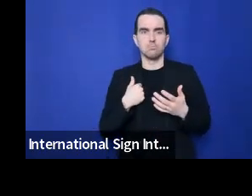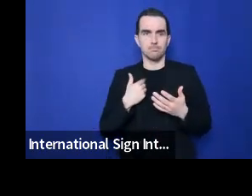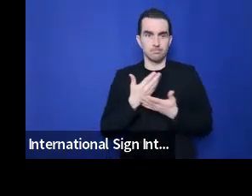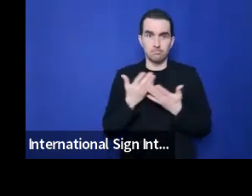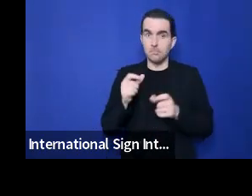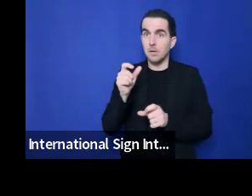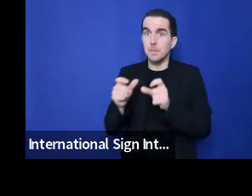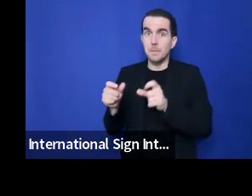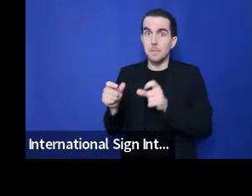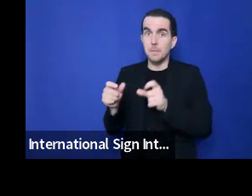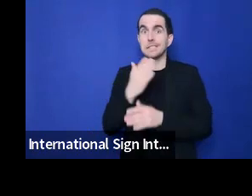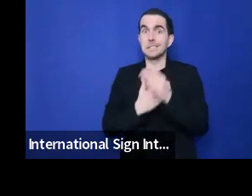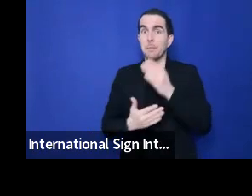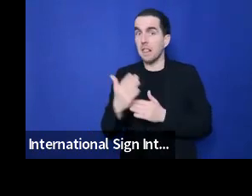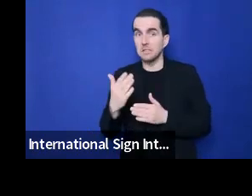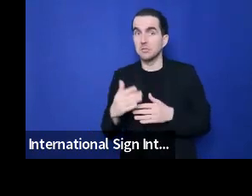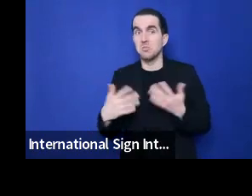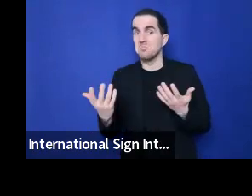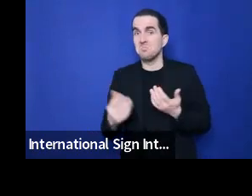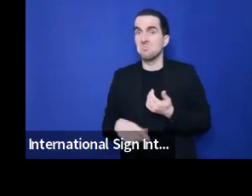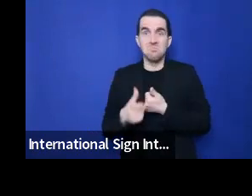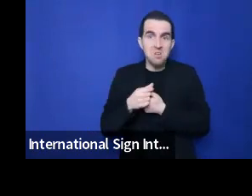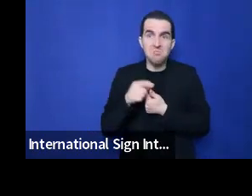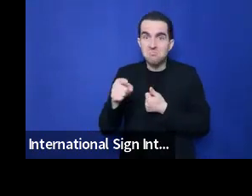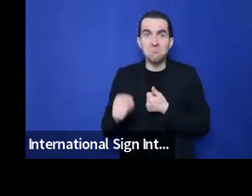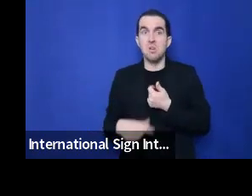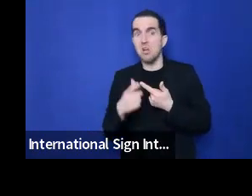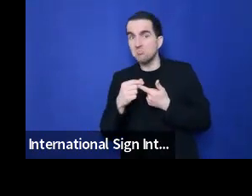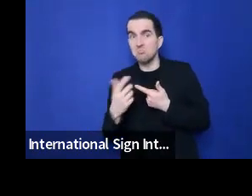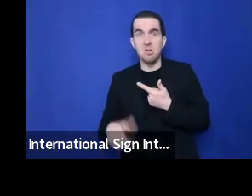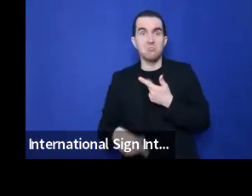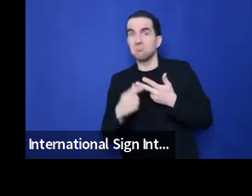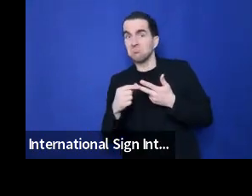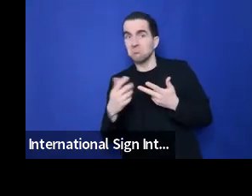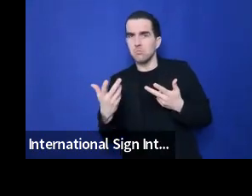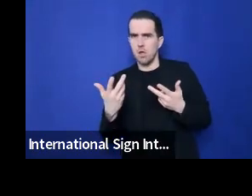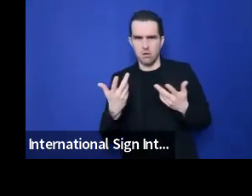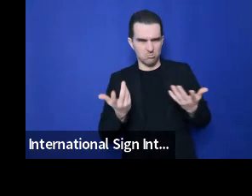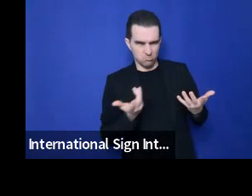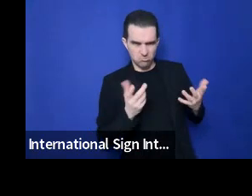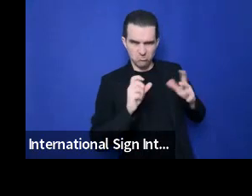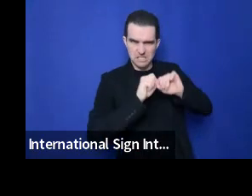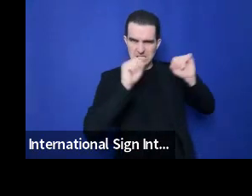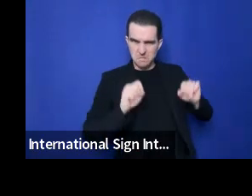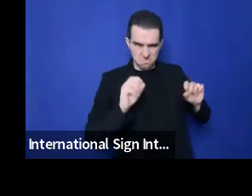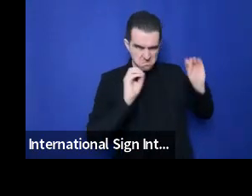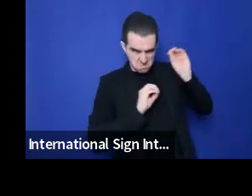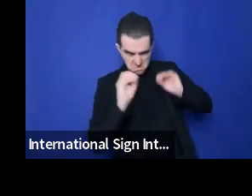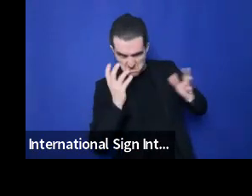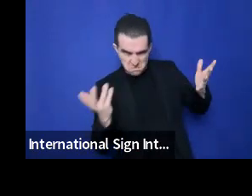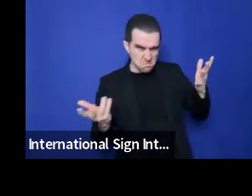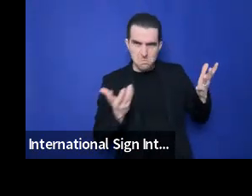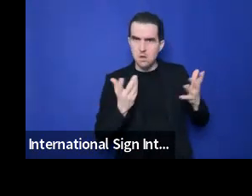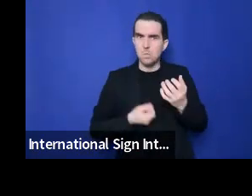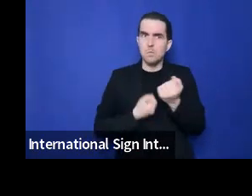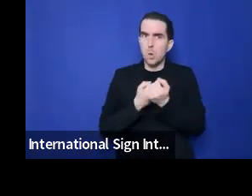they are built often do not enable coordination across sector. So one of the things that we've looked at is